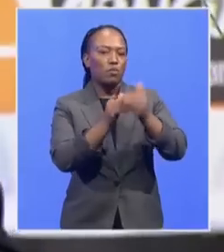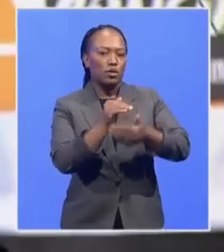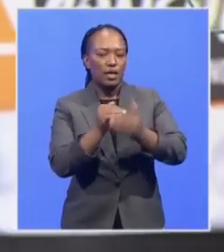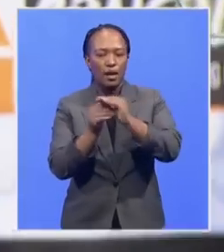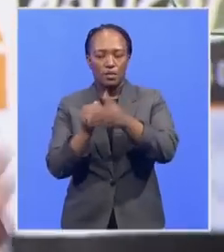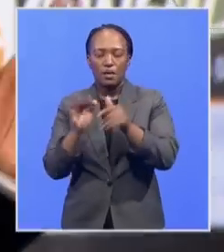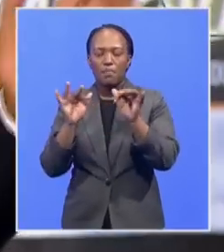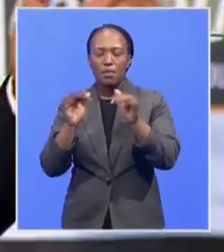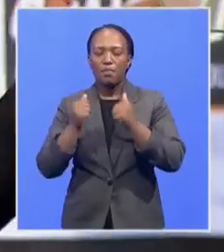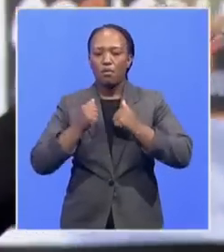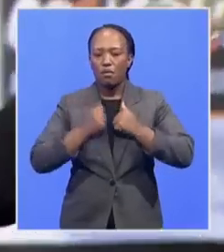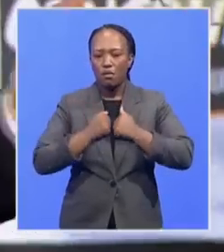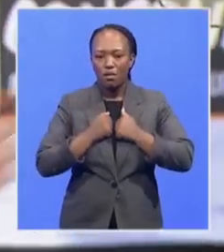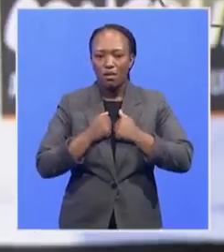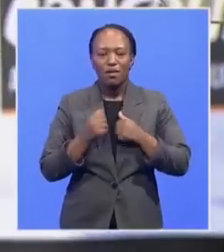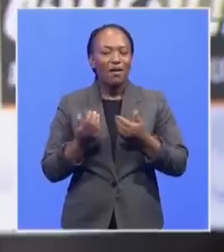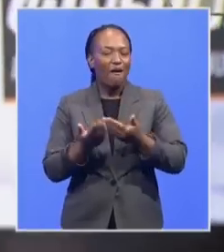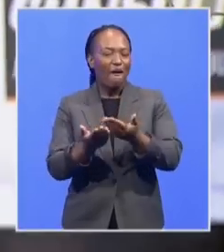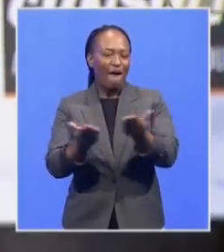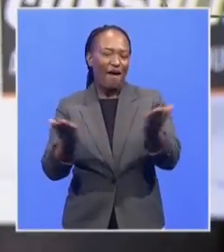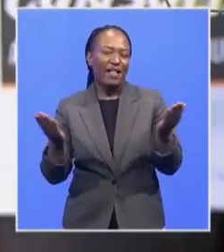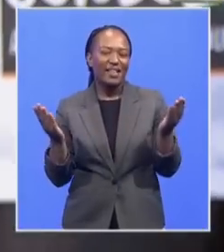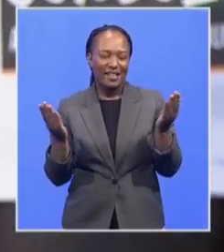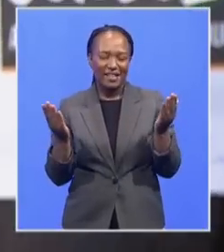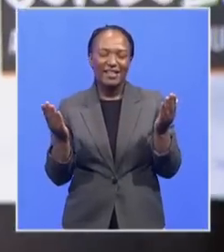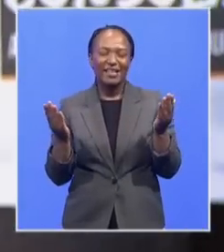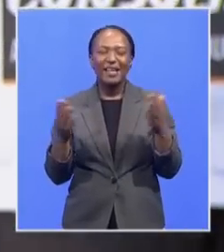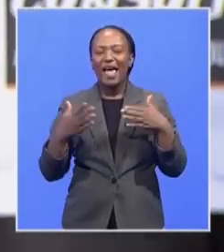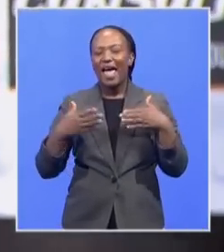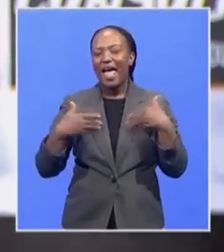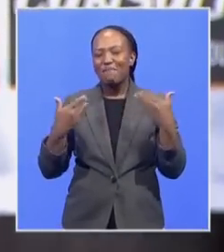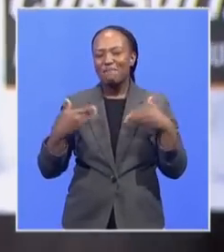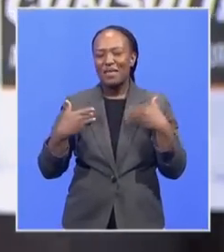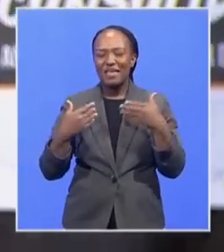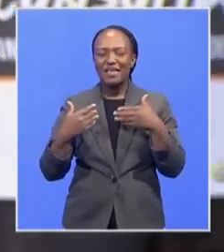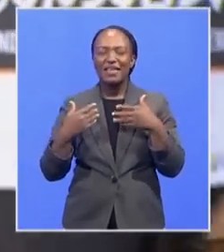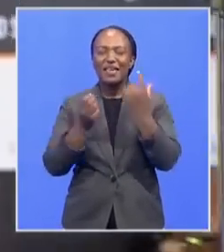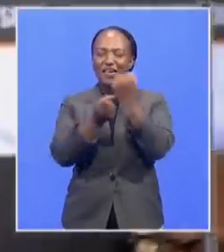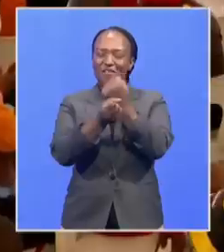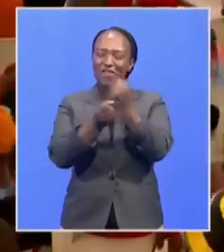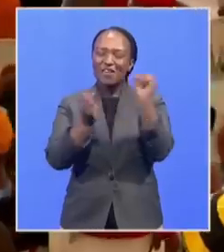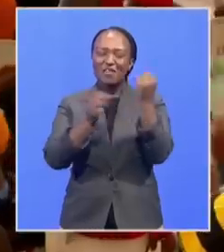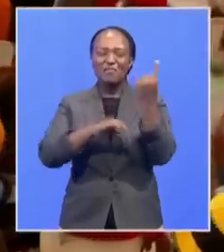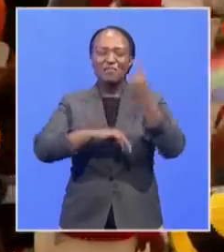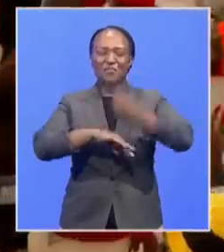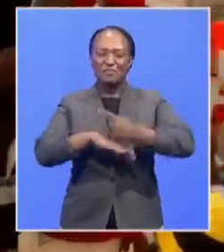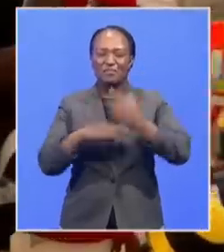people. I wish you all a happy Freedom Day.